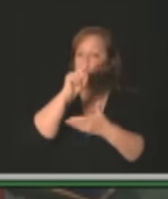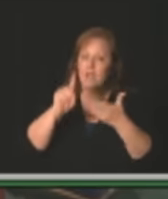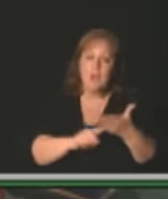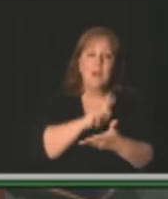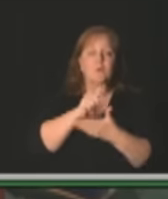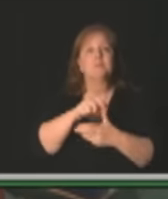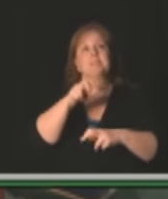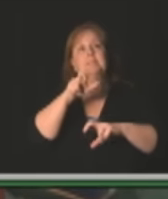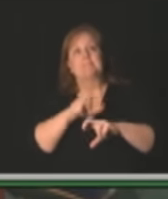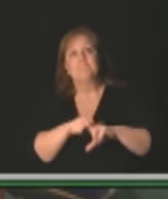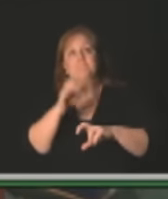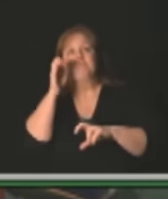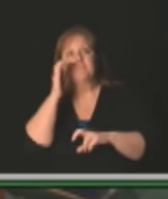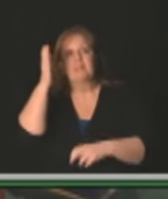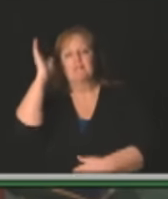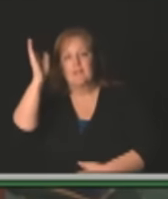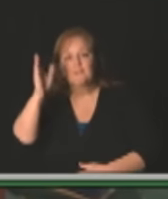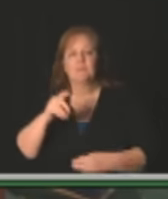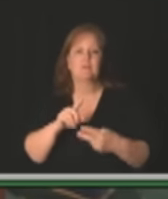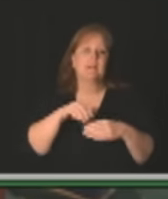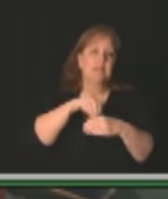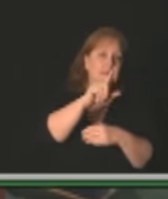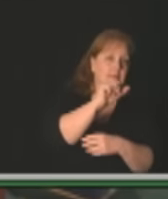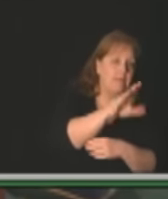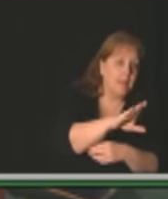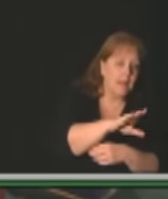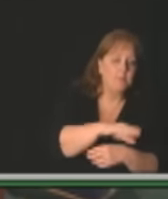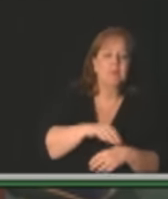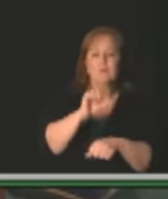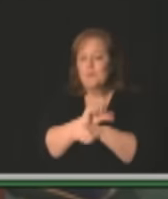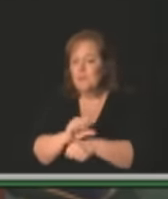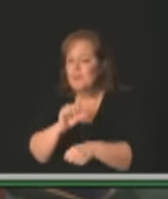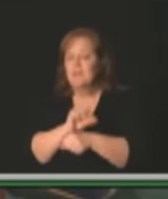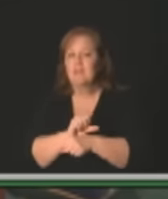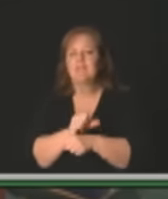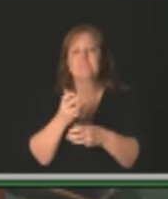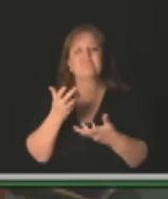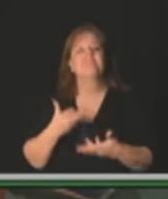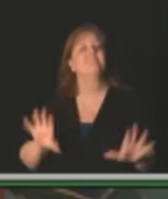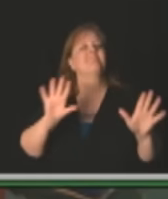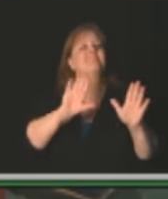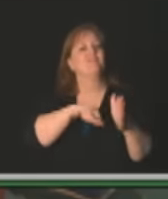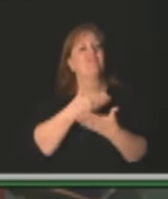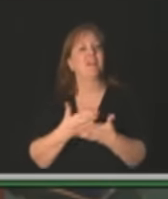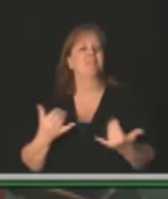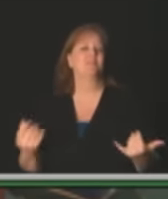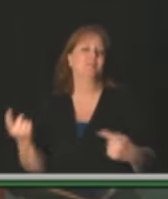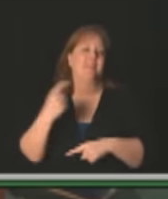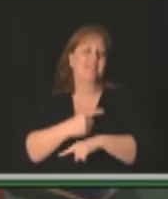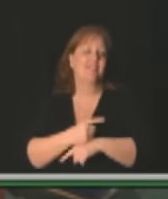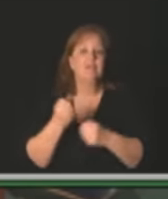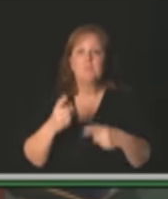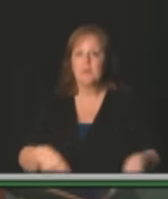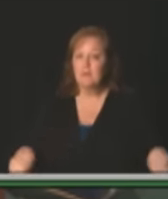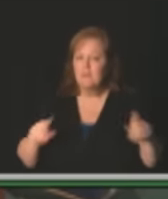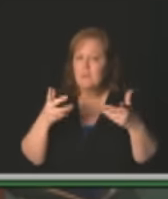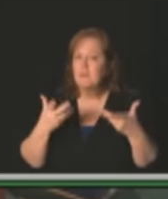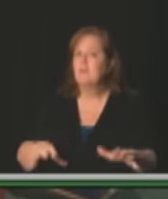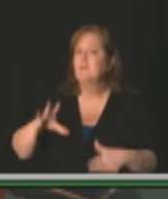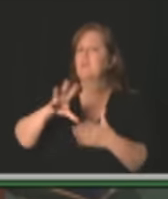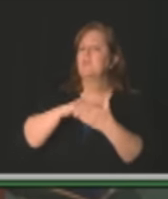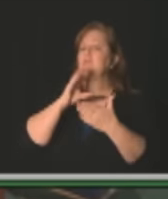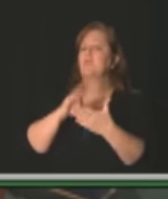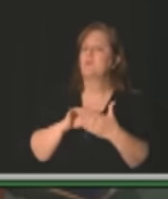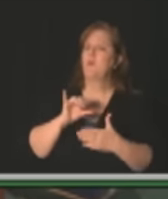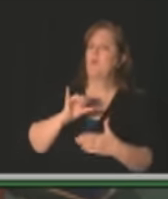lectures, in laboratories, and in the laboratory to get here today. Many of you have learned what it's like to